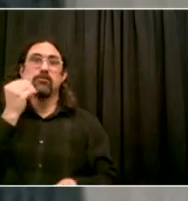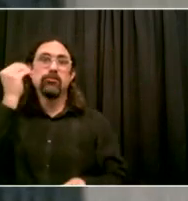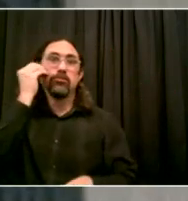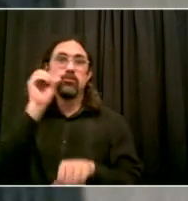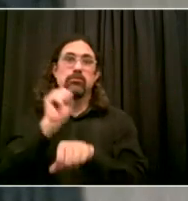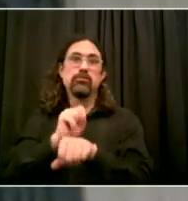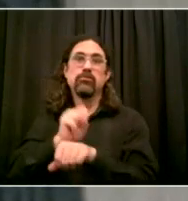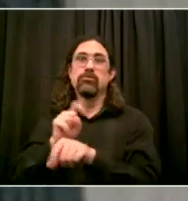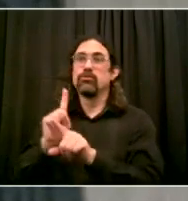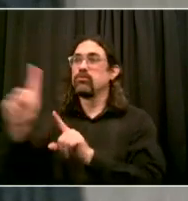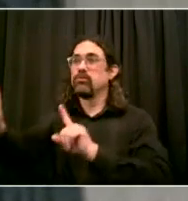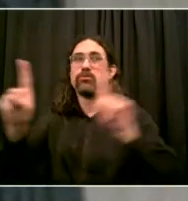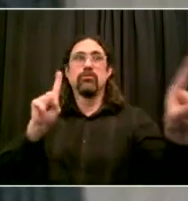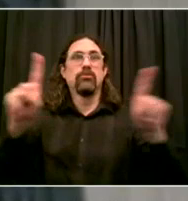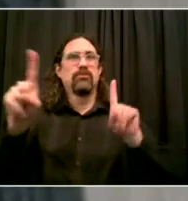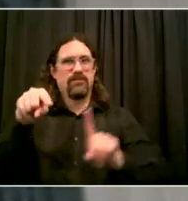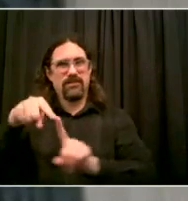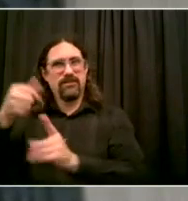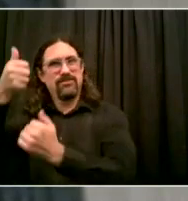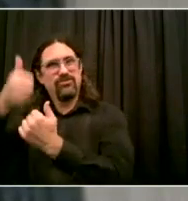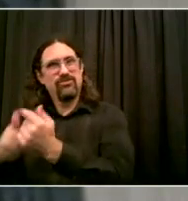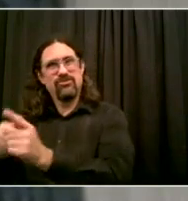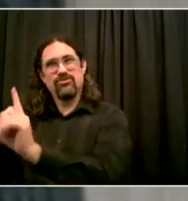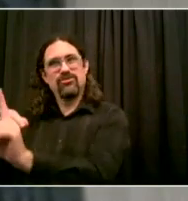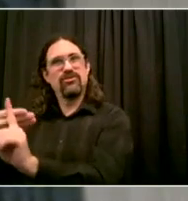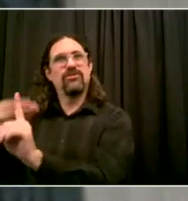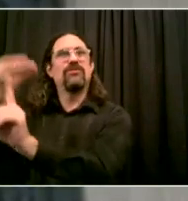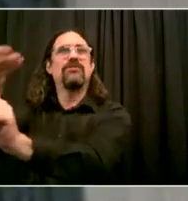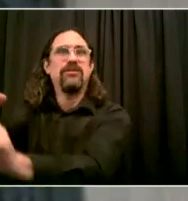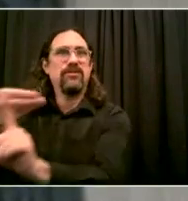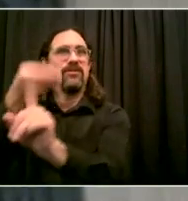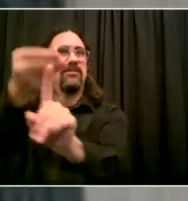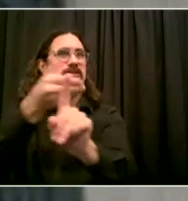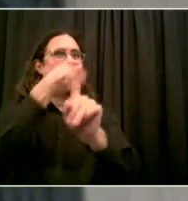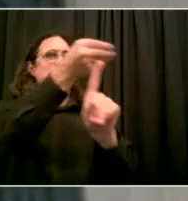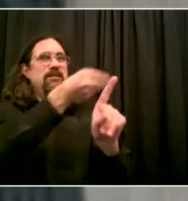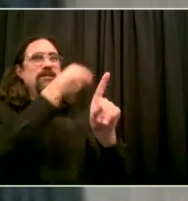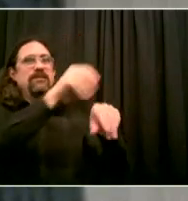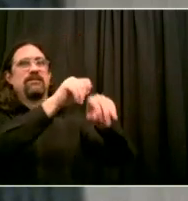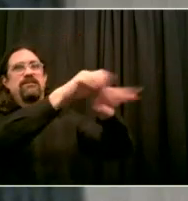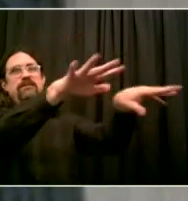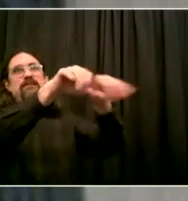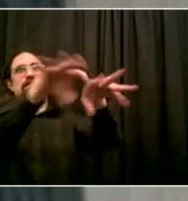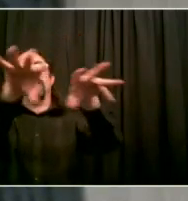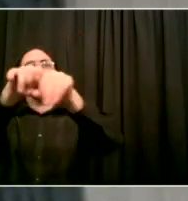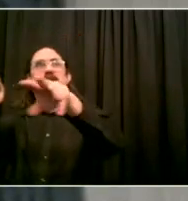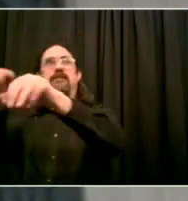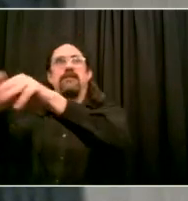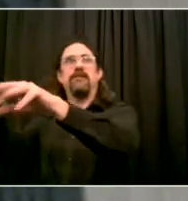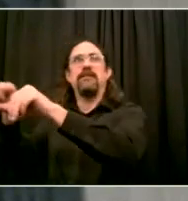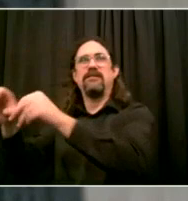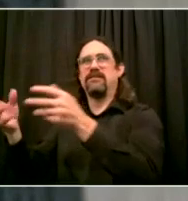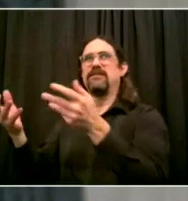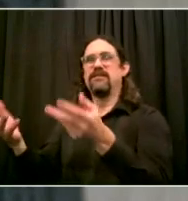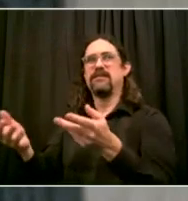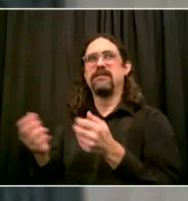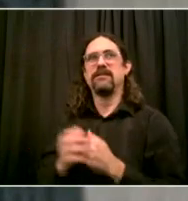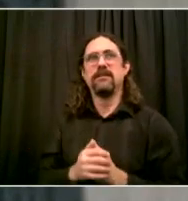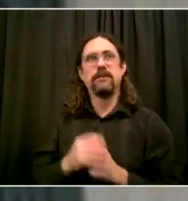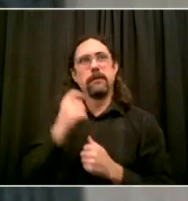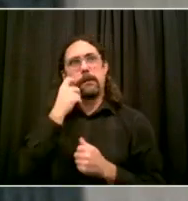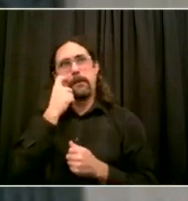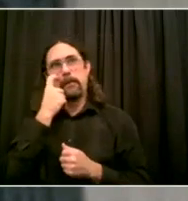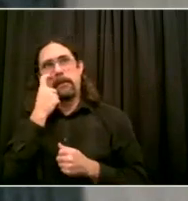in a geographic area, just linked back to that sequence of gatherings over time. So that's why